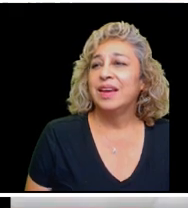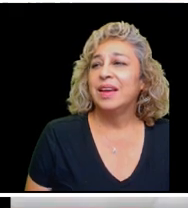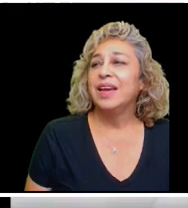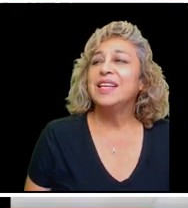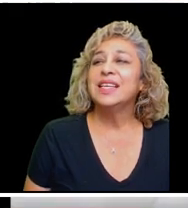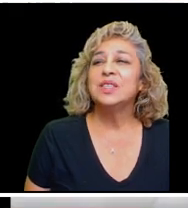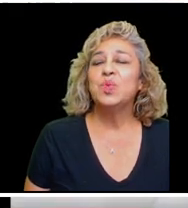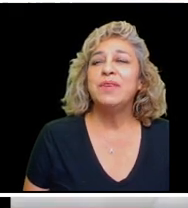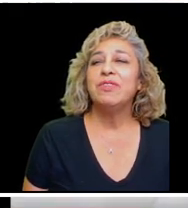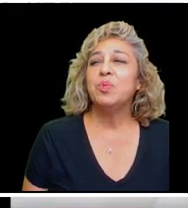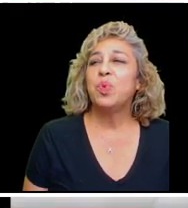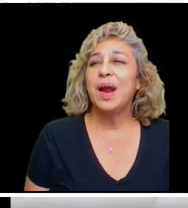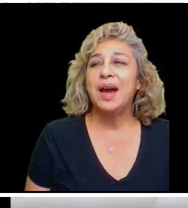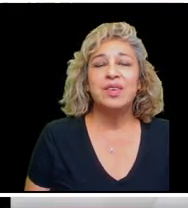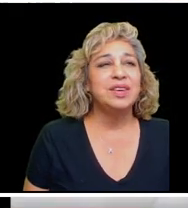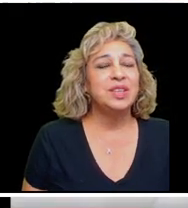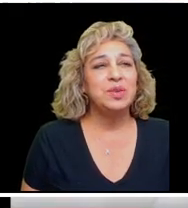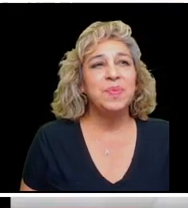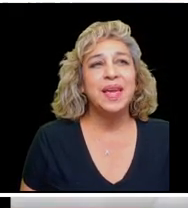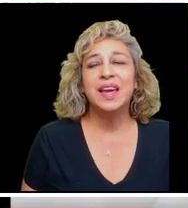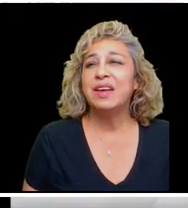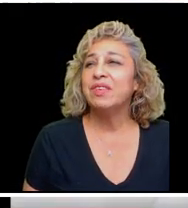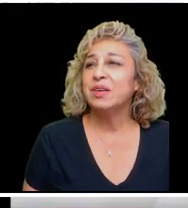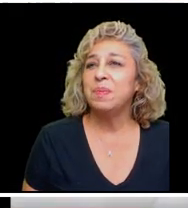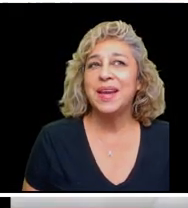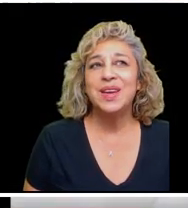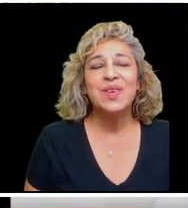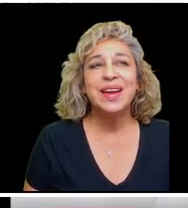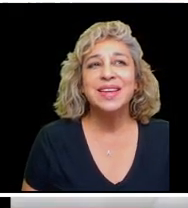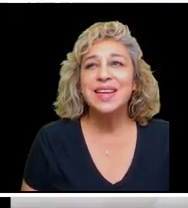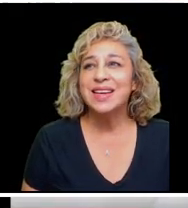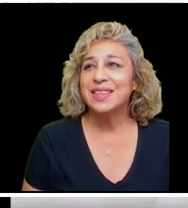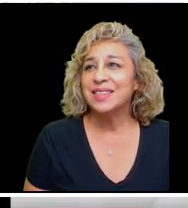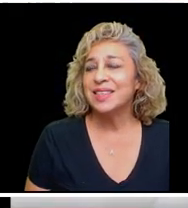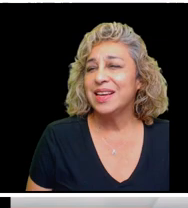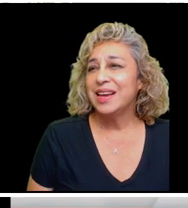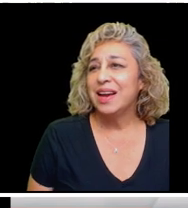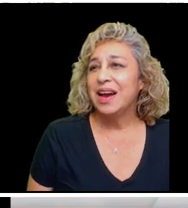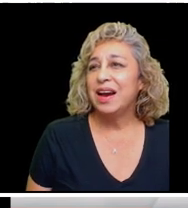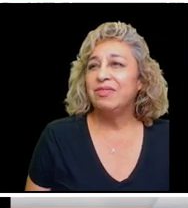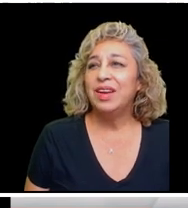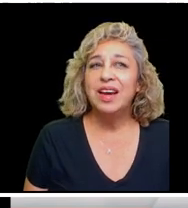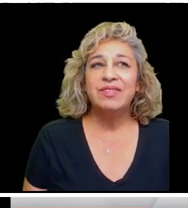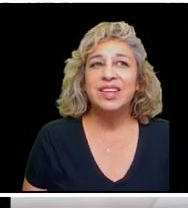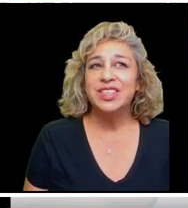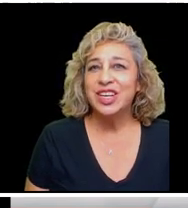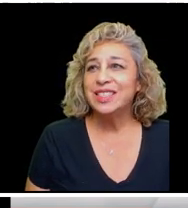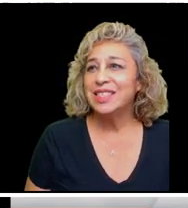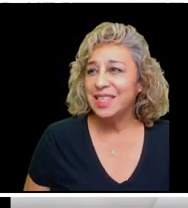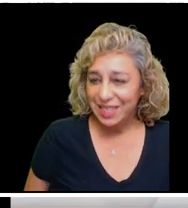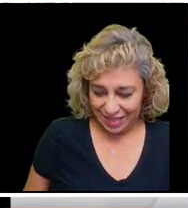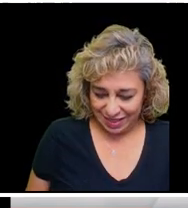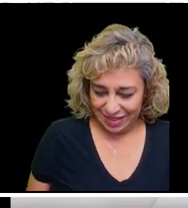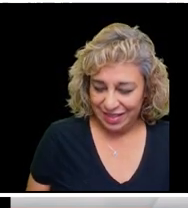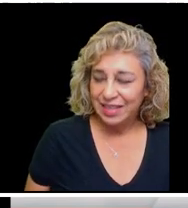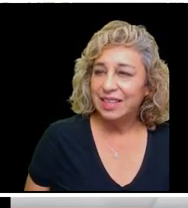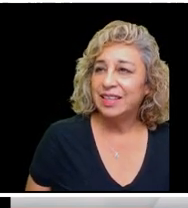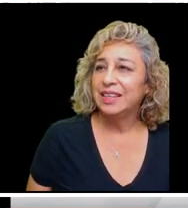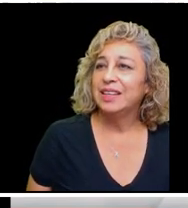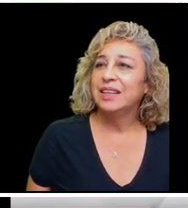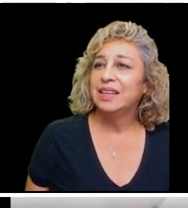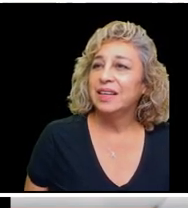he says we feel proud to be governed by your ideas of love and justice